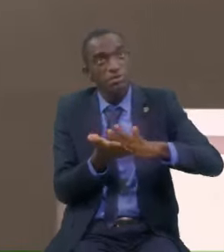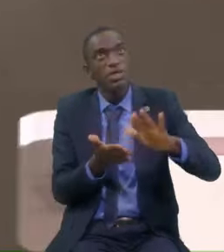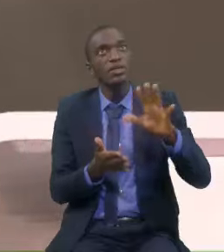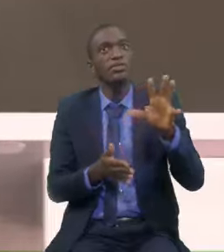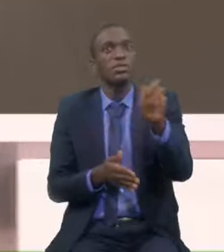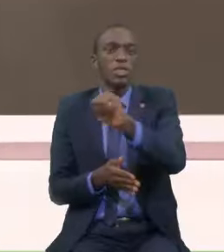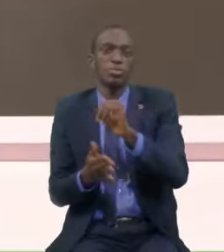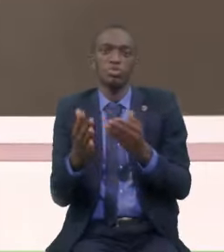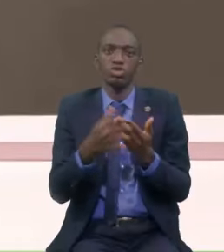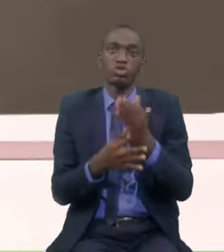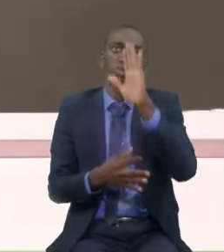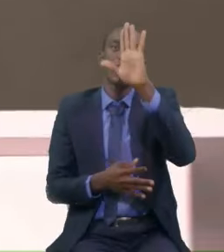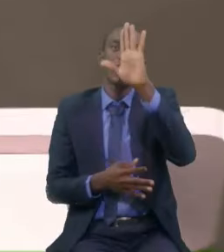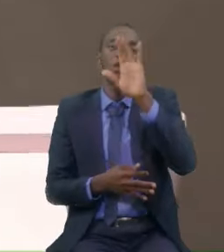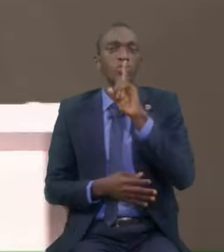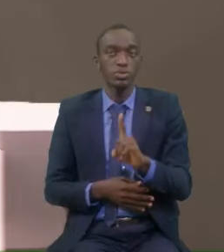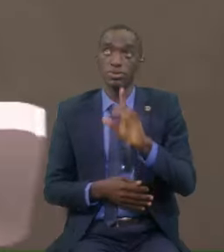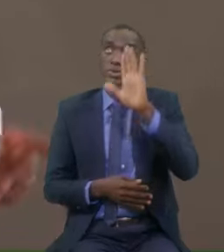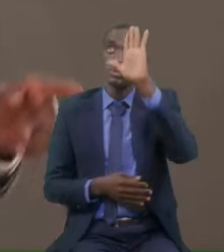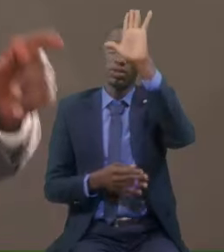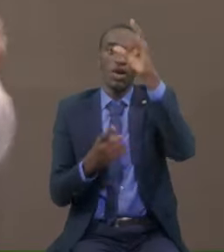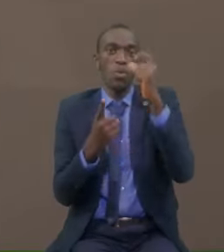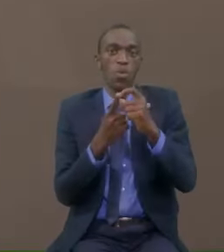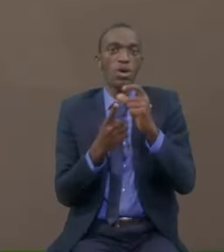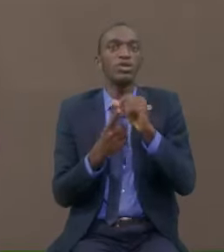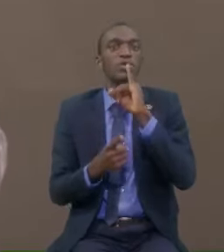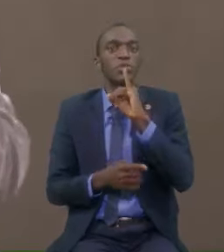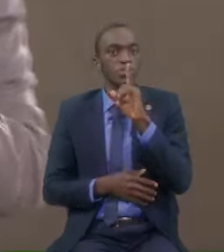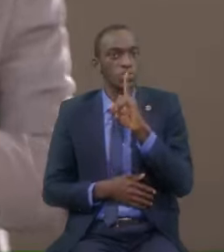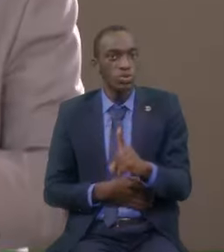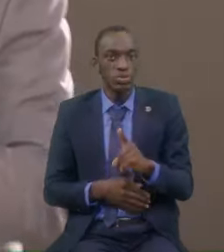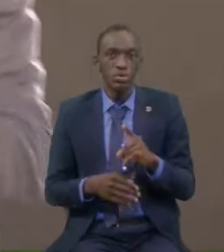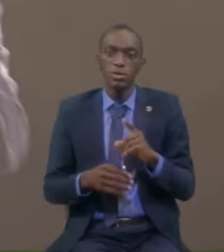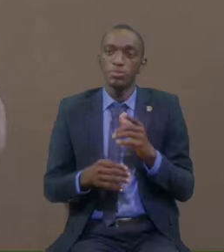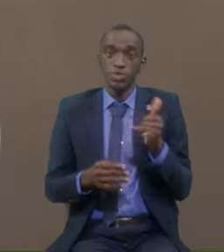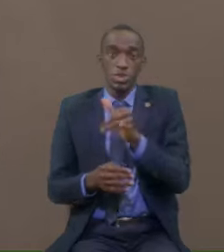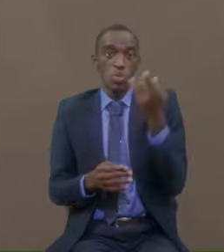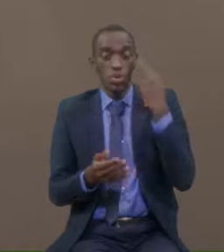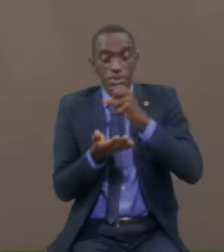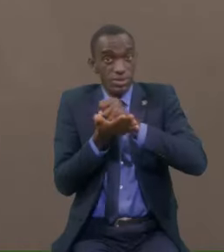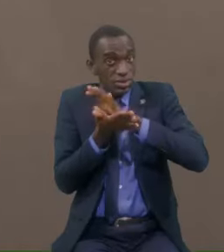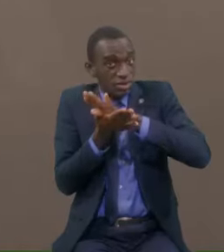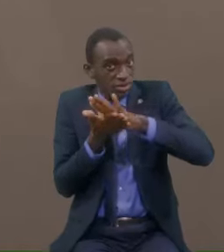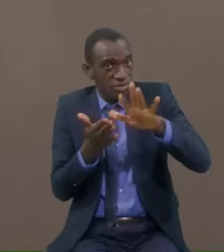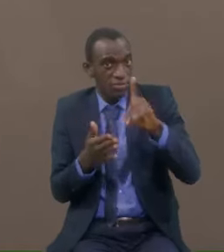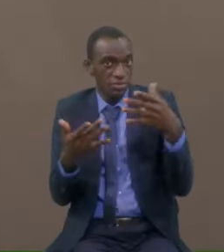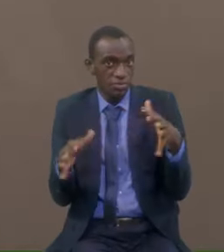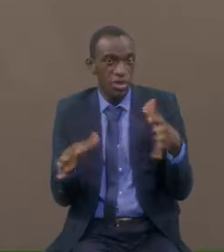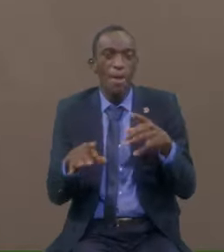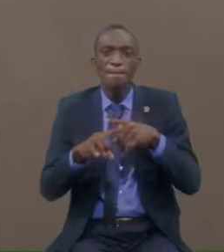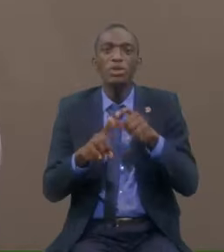sanctified, but they had not been baptized in the Holy Ghost. He said, He